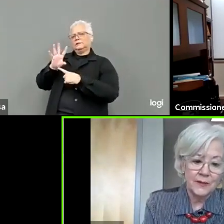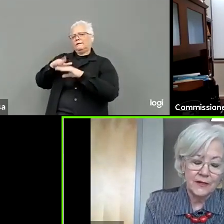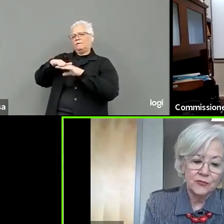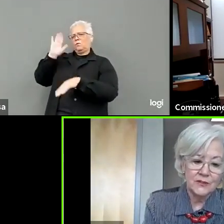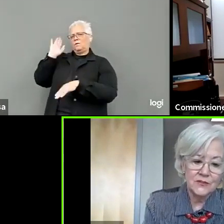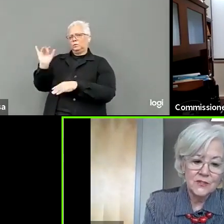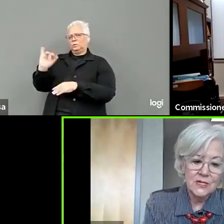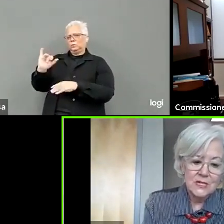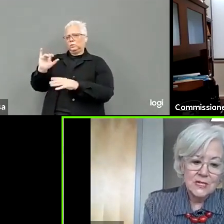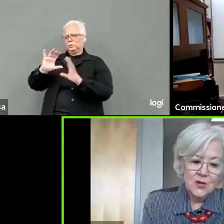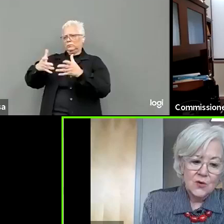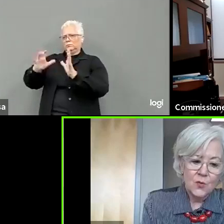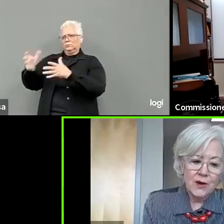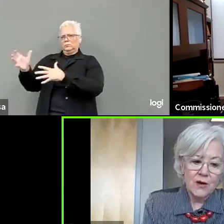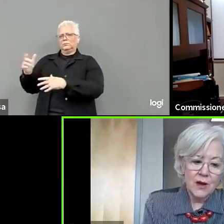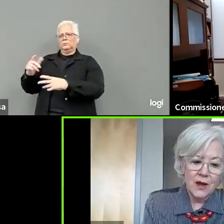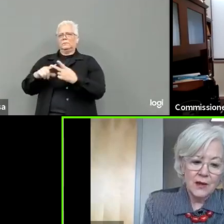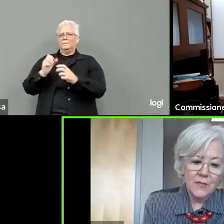vulnerable populations.